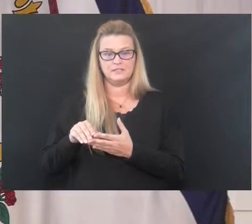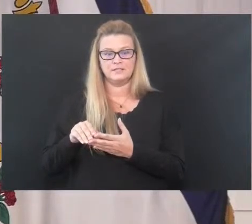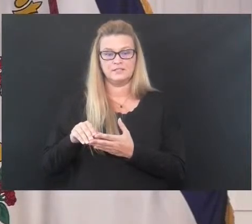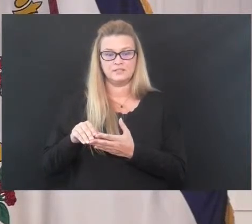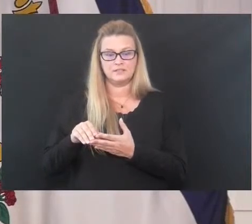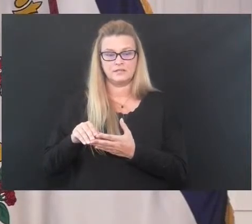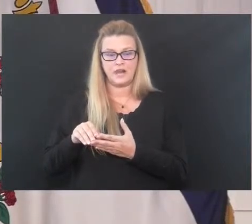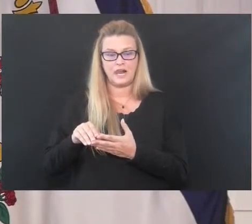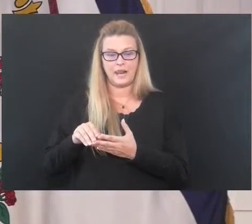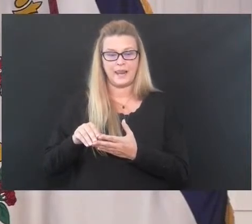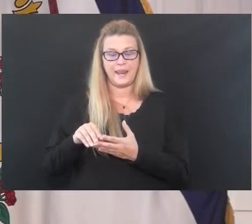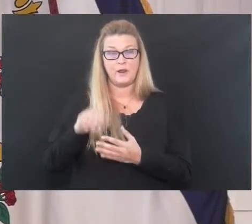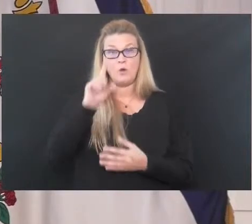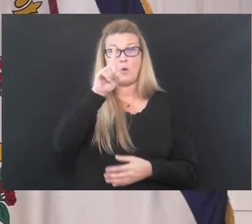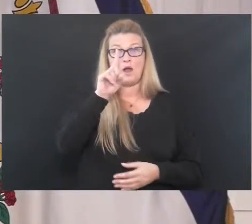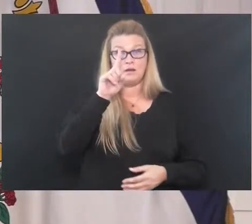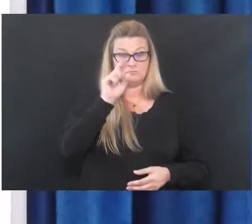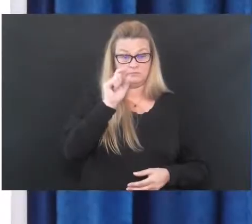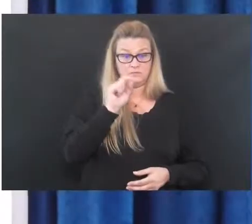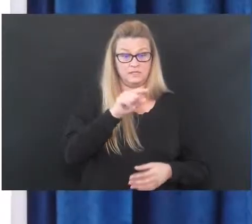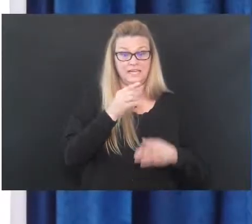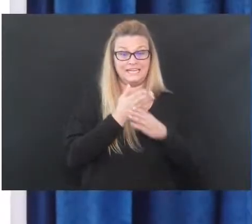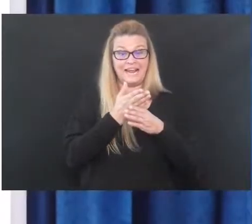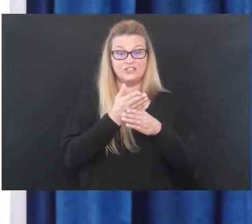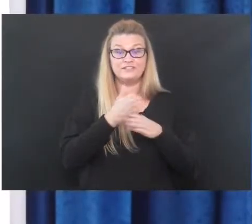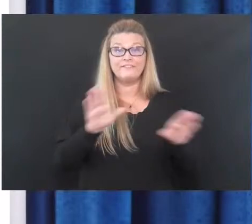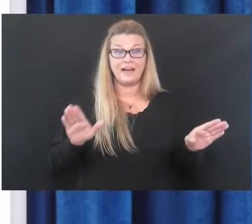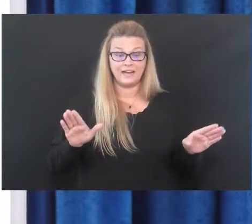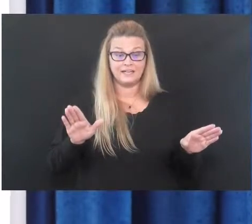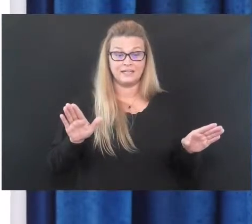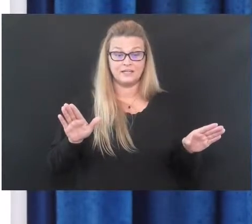Now, take 1,042,000 and divide it by